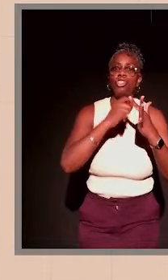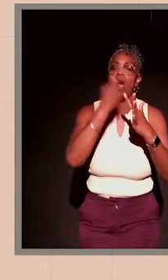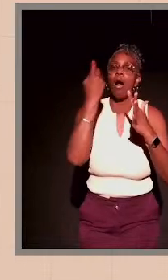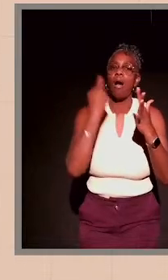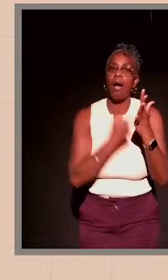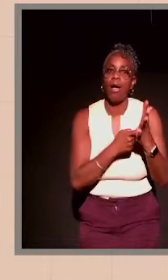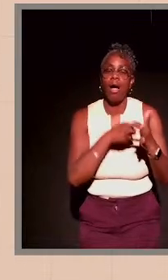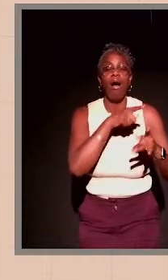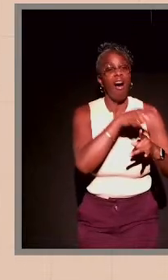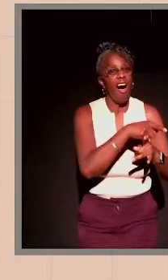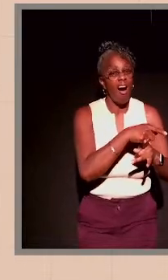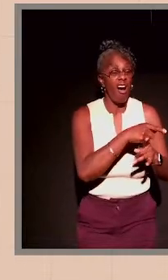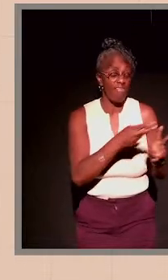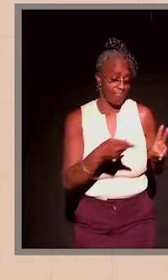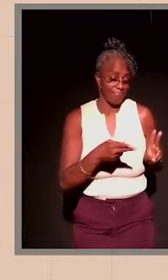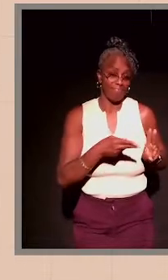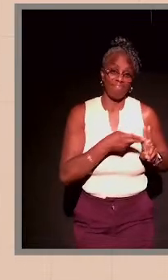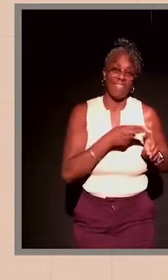use the term patcher,